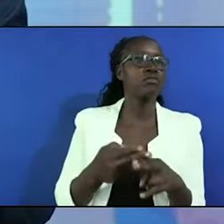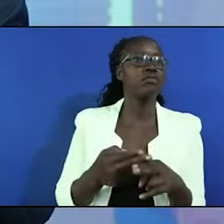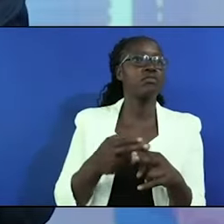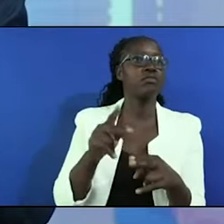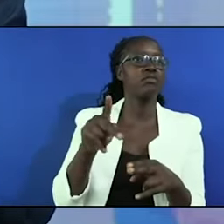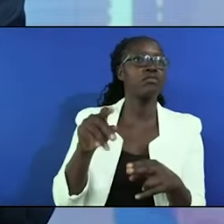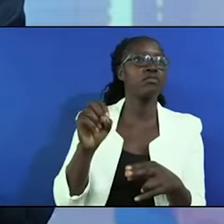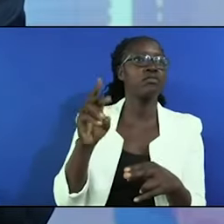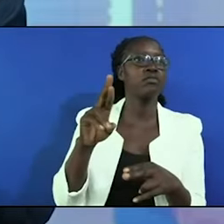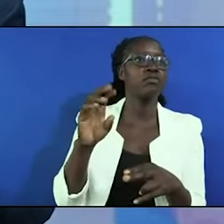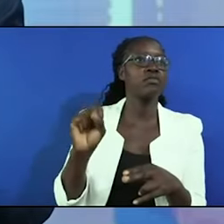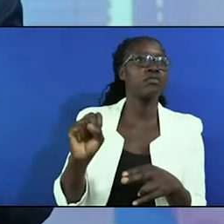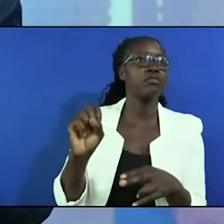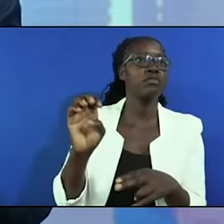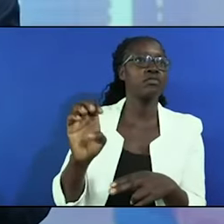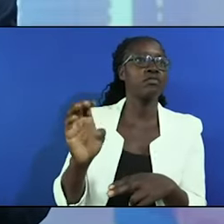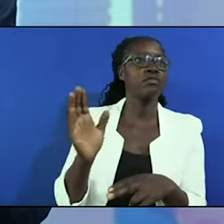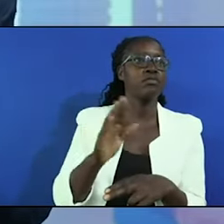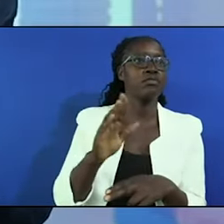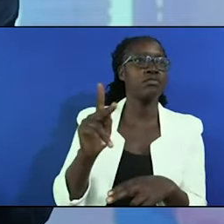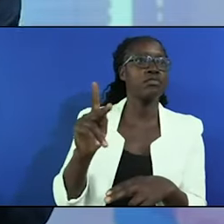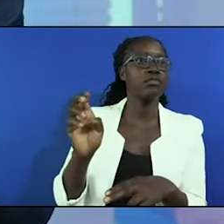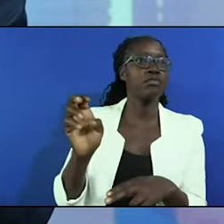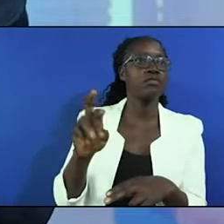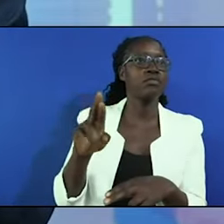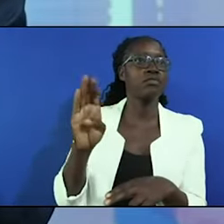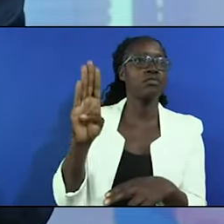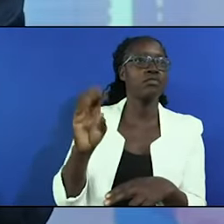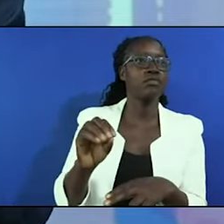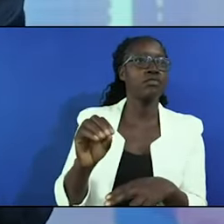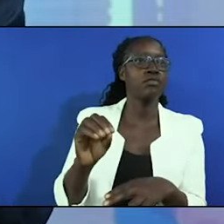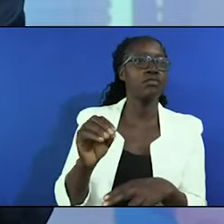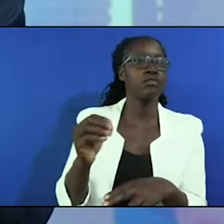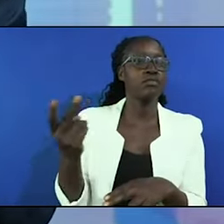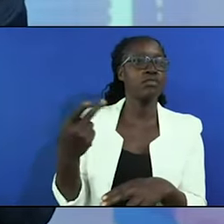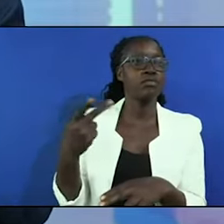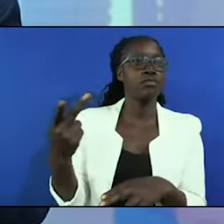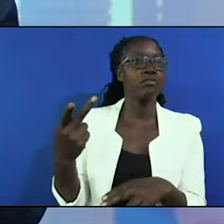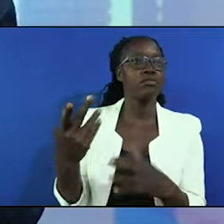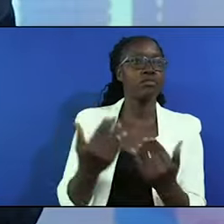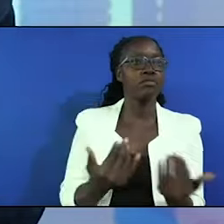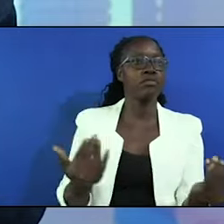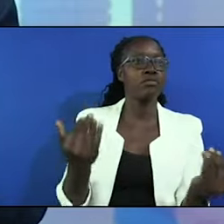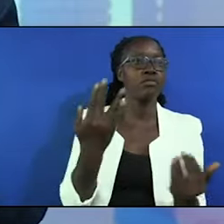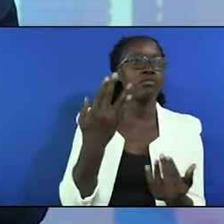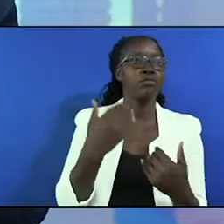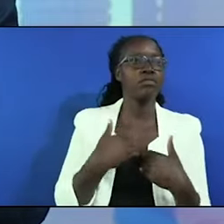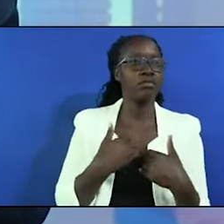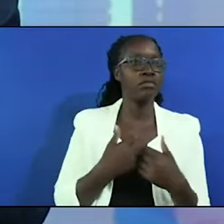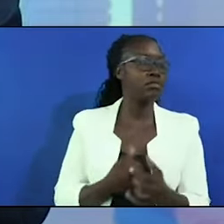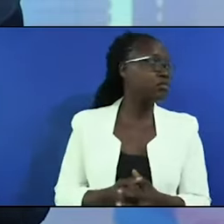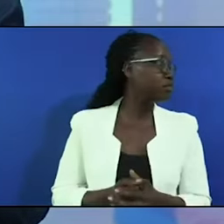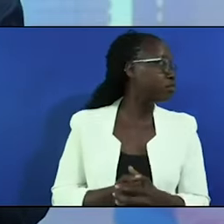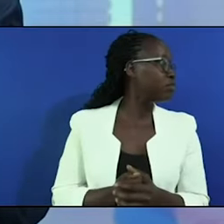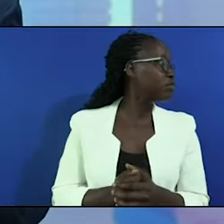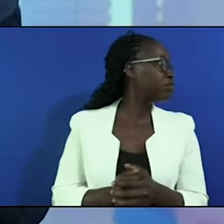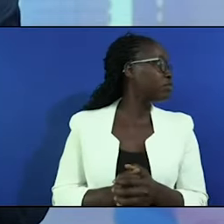Fose Kerubo, and the two of them are blessed with the four children,